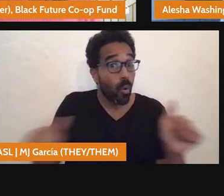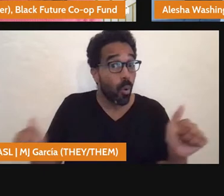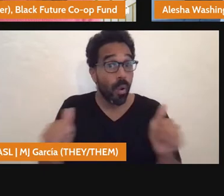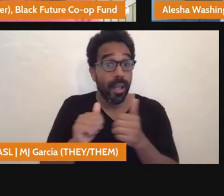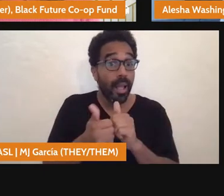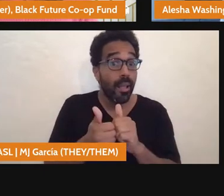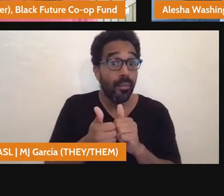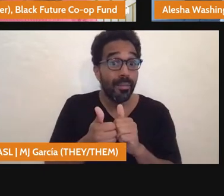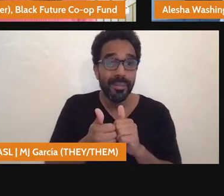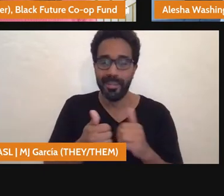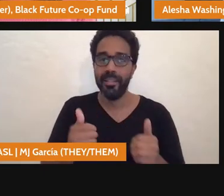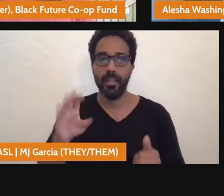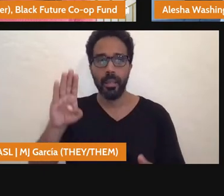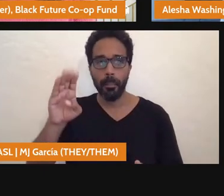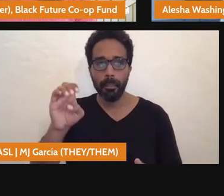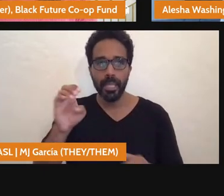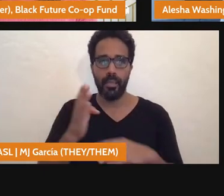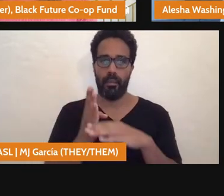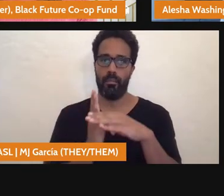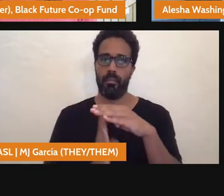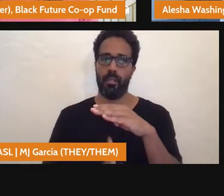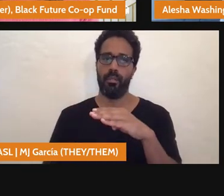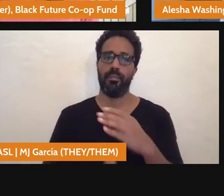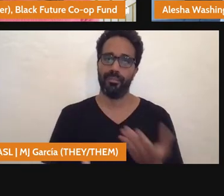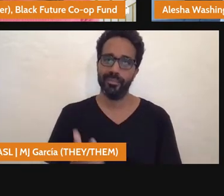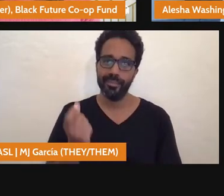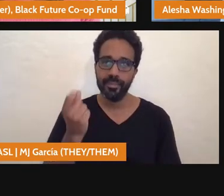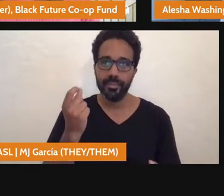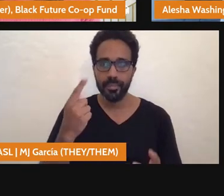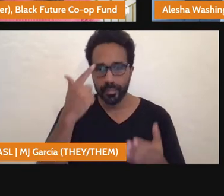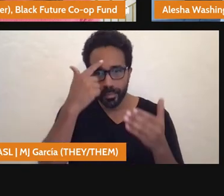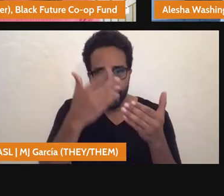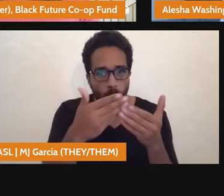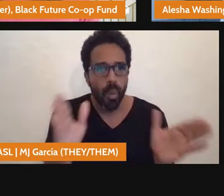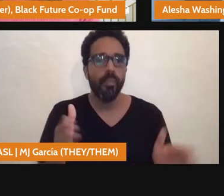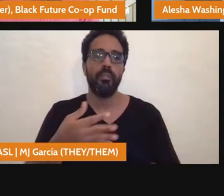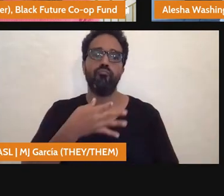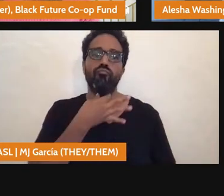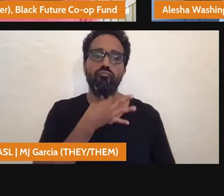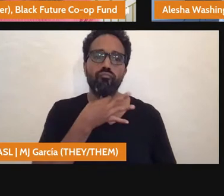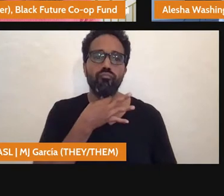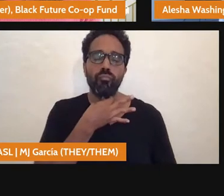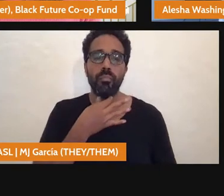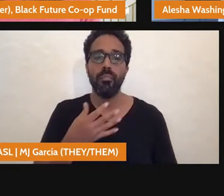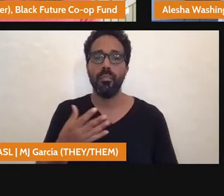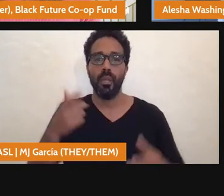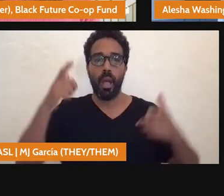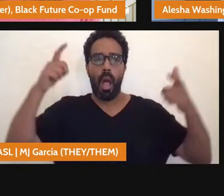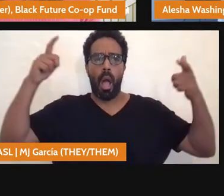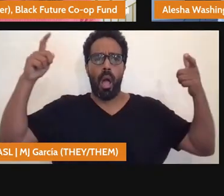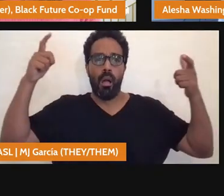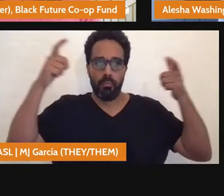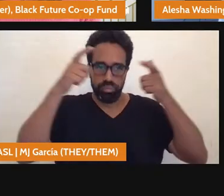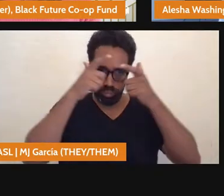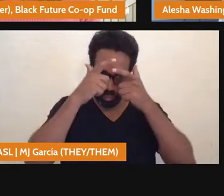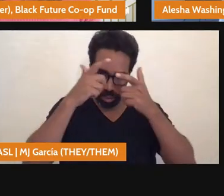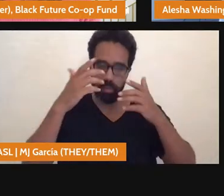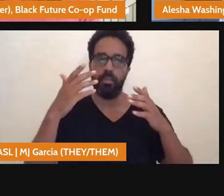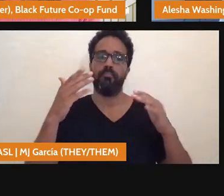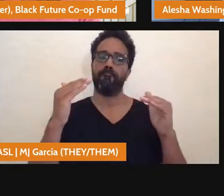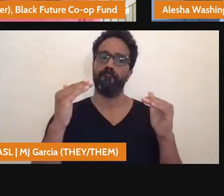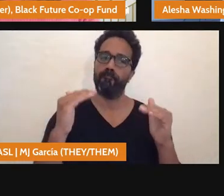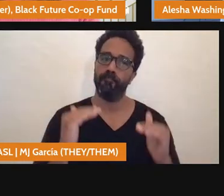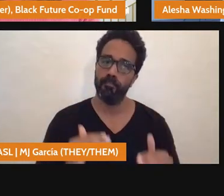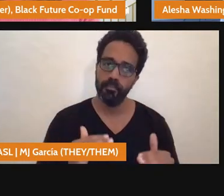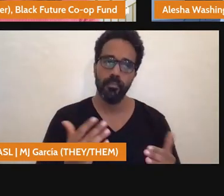arrogance means that you can get closer to really solving some problems. You approach